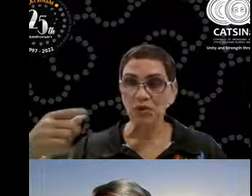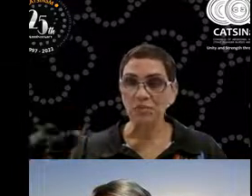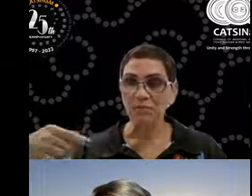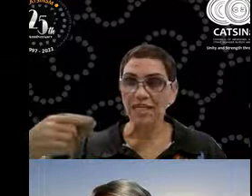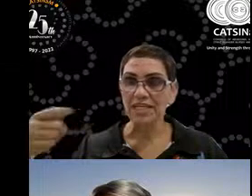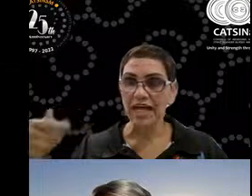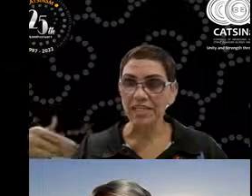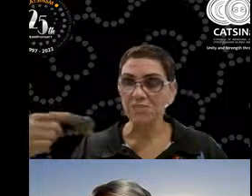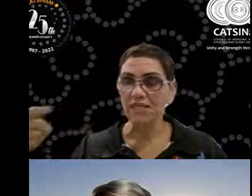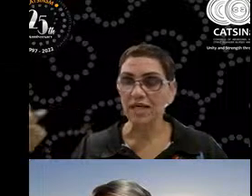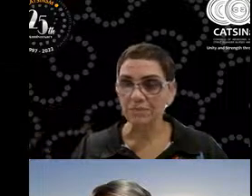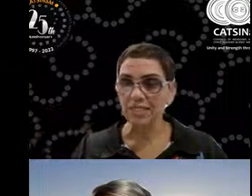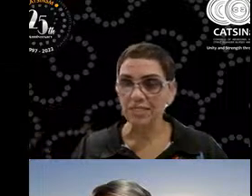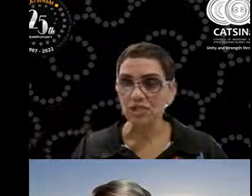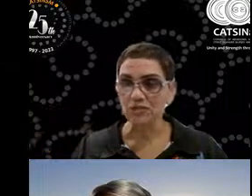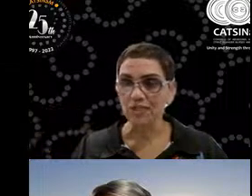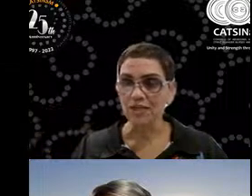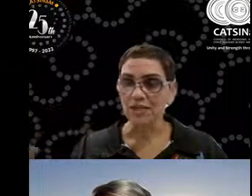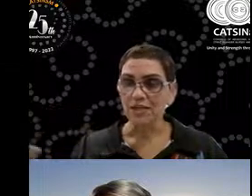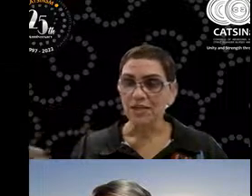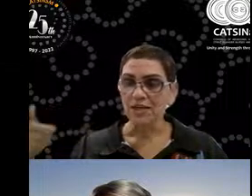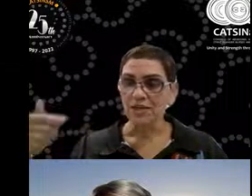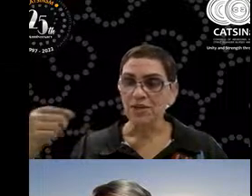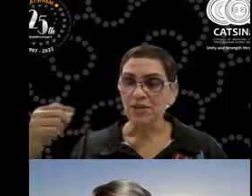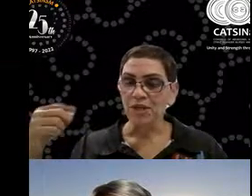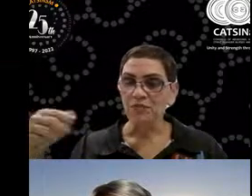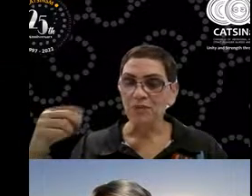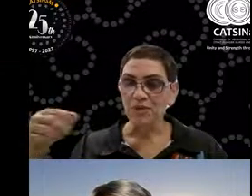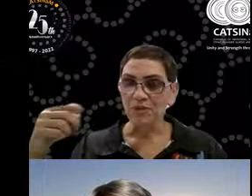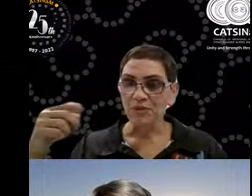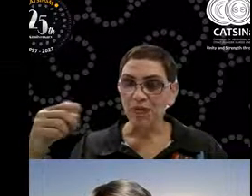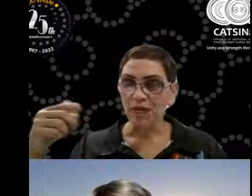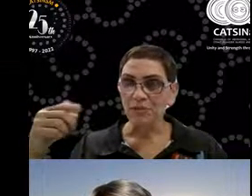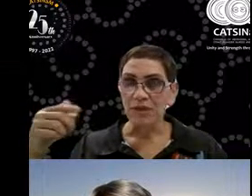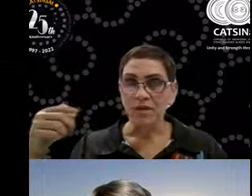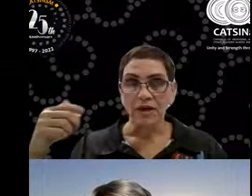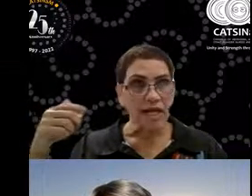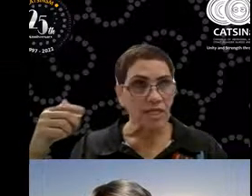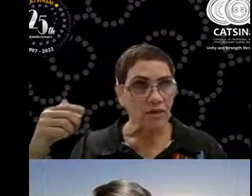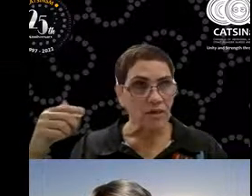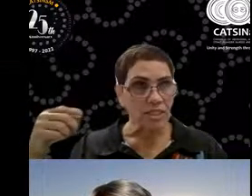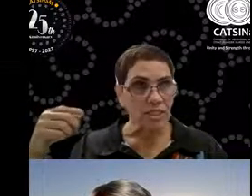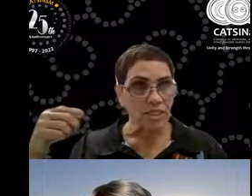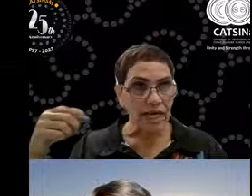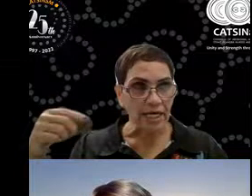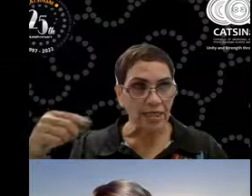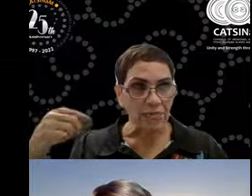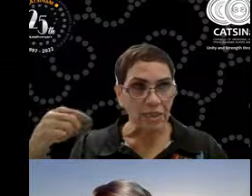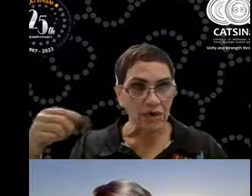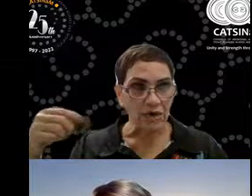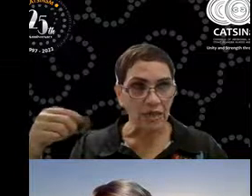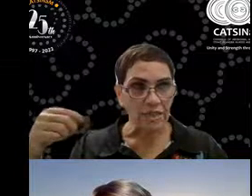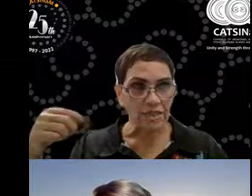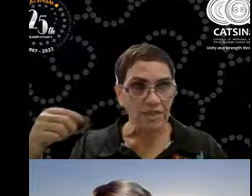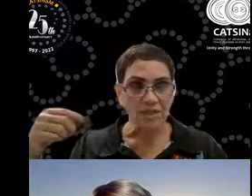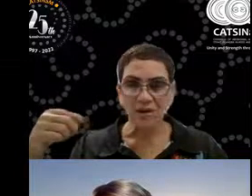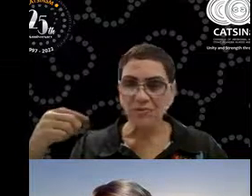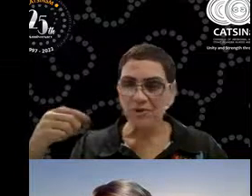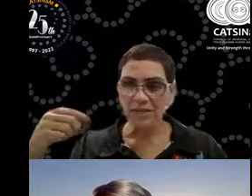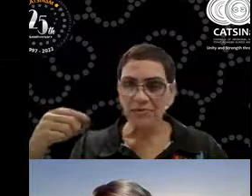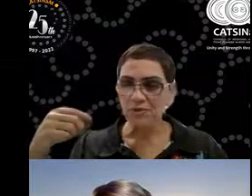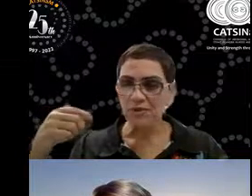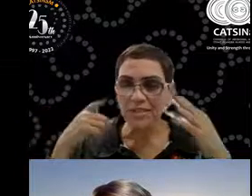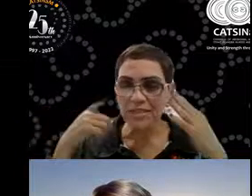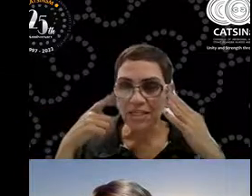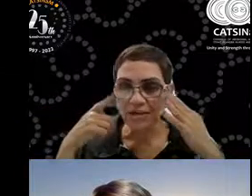where the cultural humility aspect comes into it. So even when I had a nursing academic colleague, he said, you